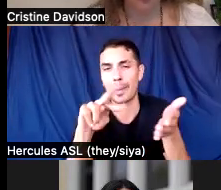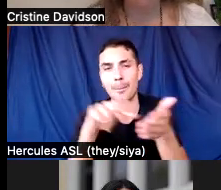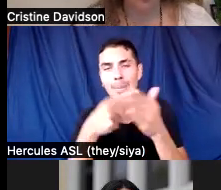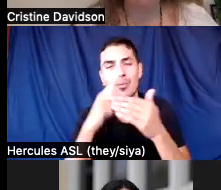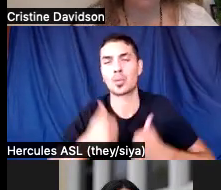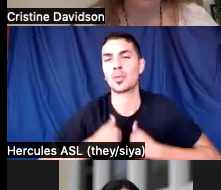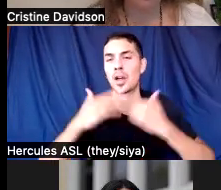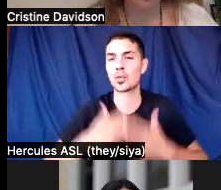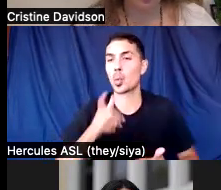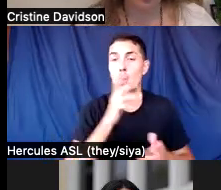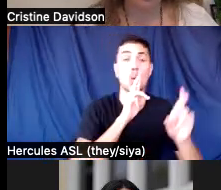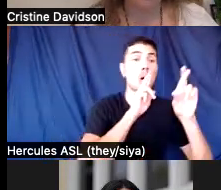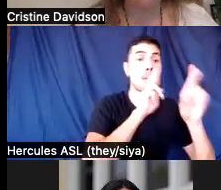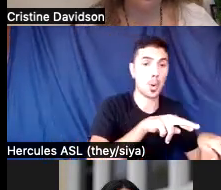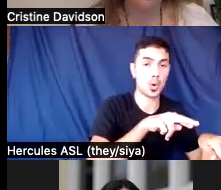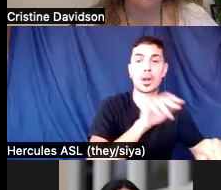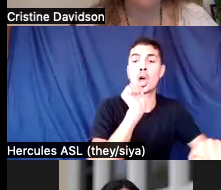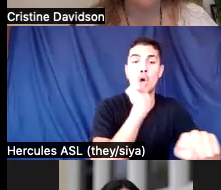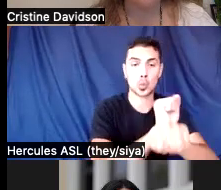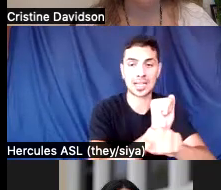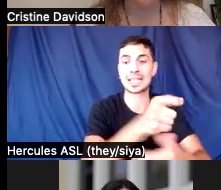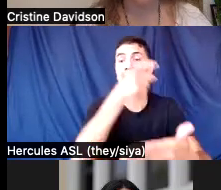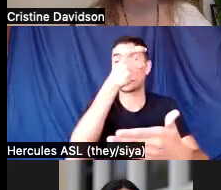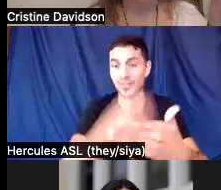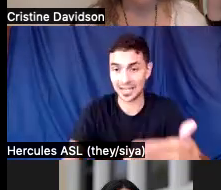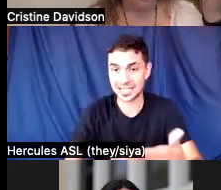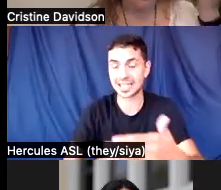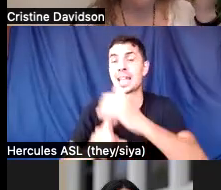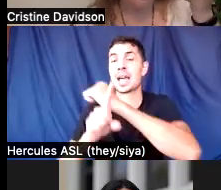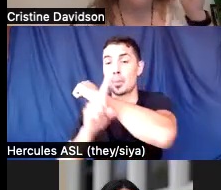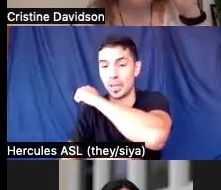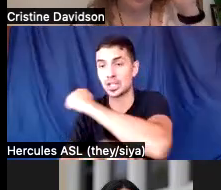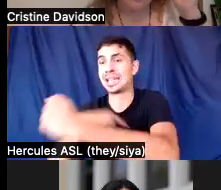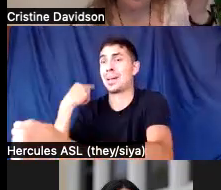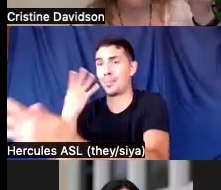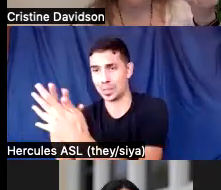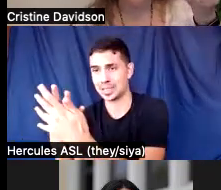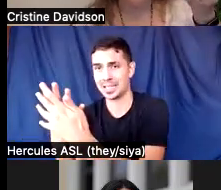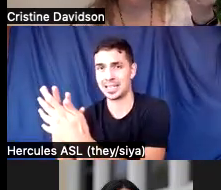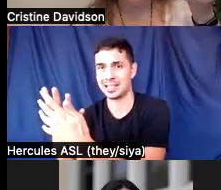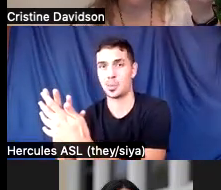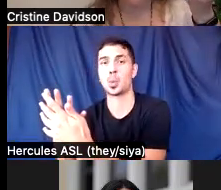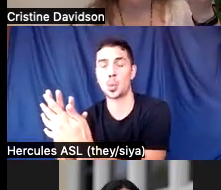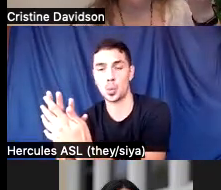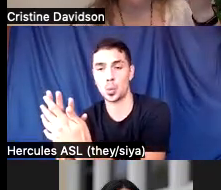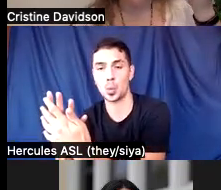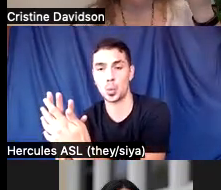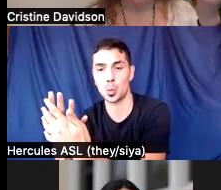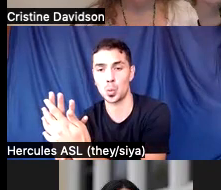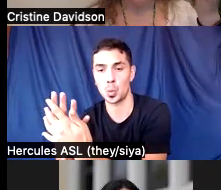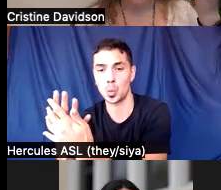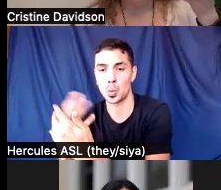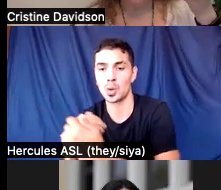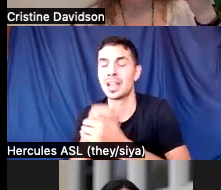survivors if that few people are convicted and sentenced to prison? Is being convicted and sentenced to prison